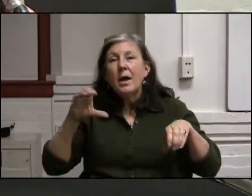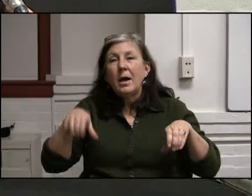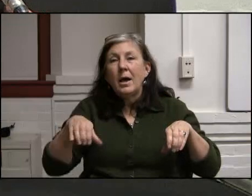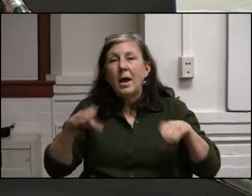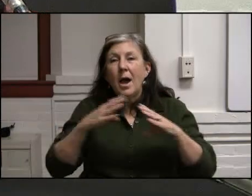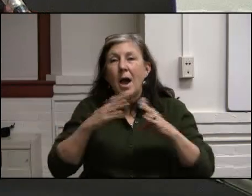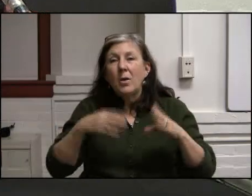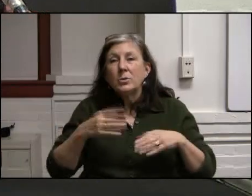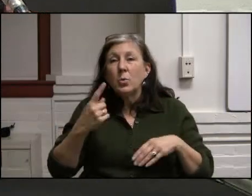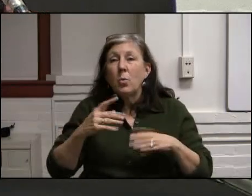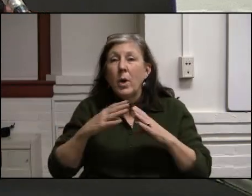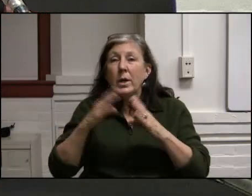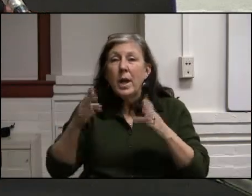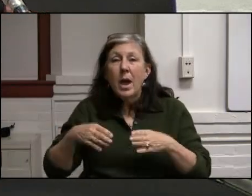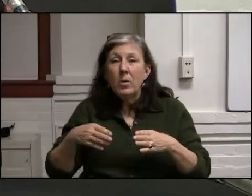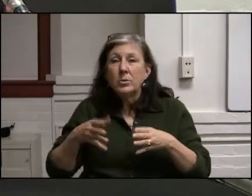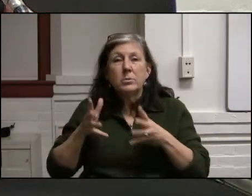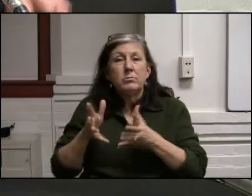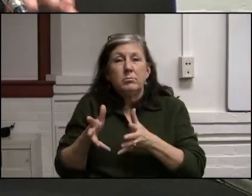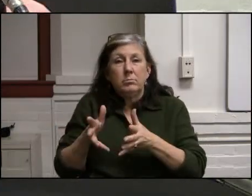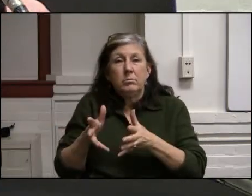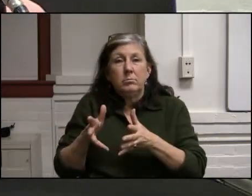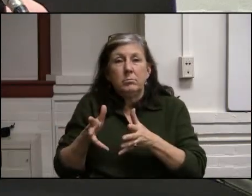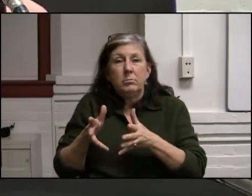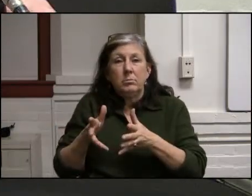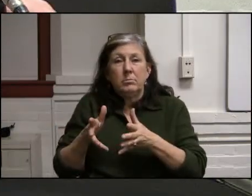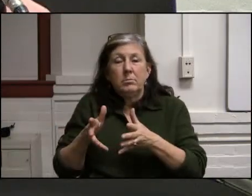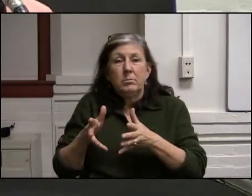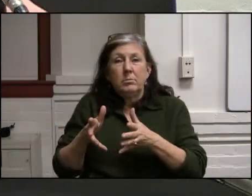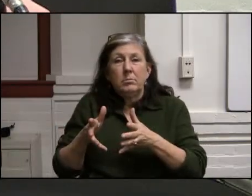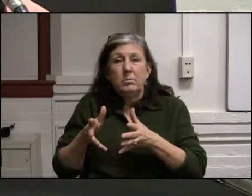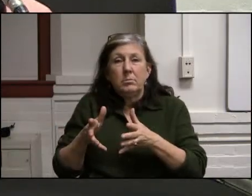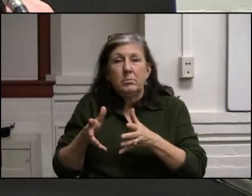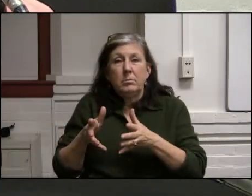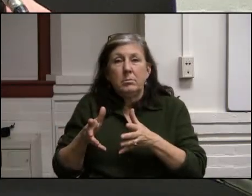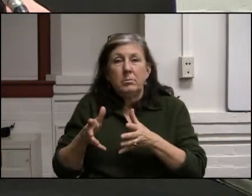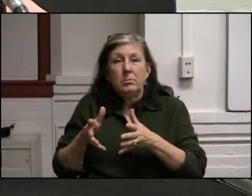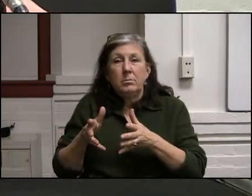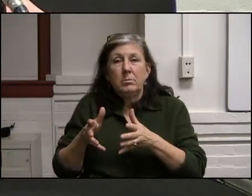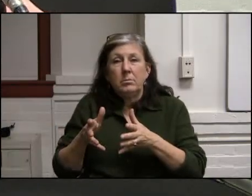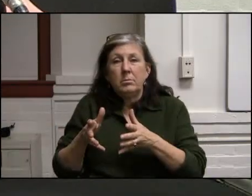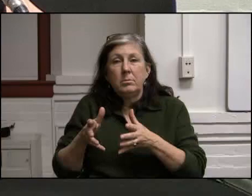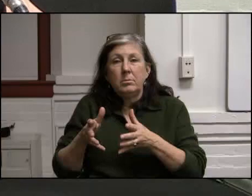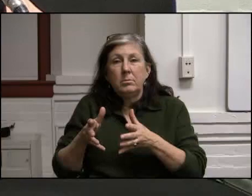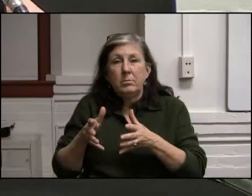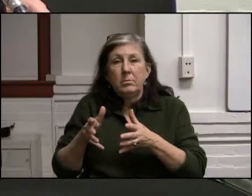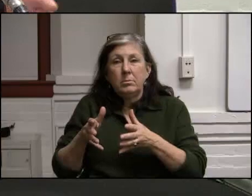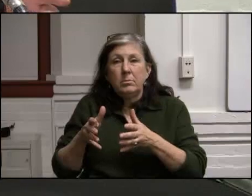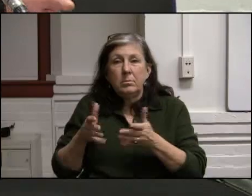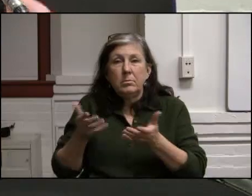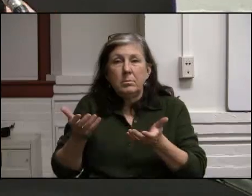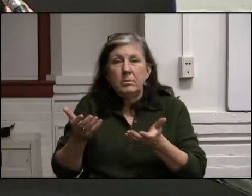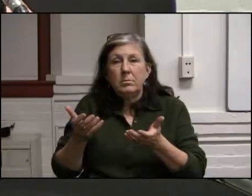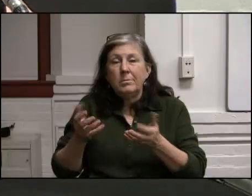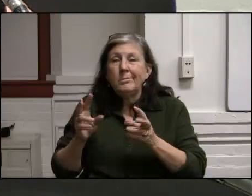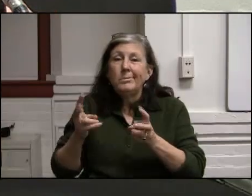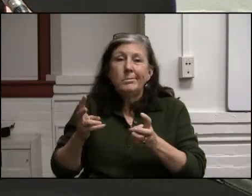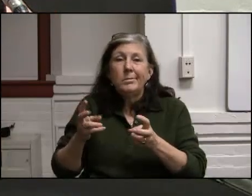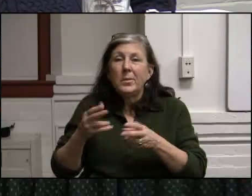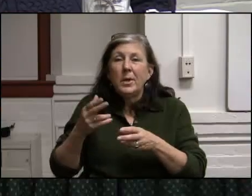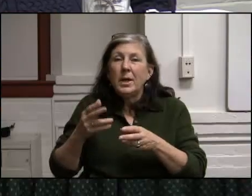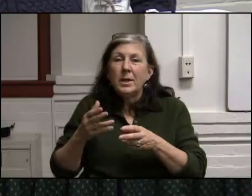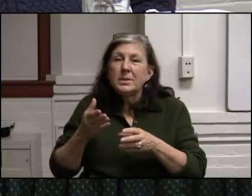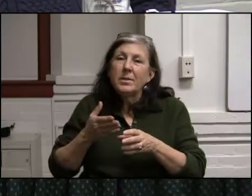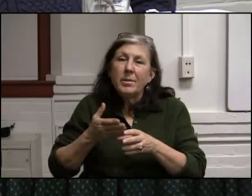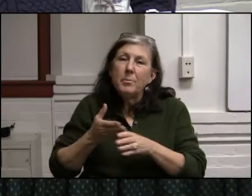The one house had not been removed from the main parcel, so it's called the parent parcel.